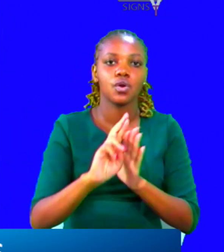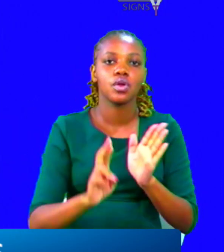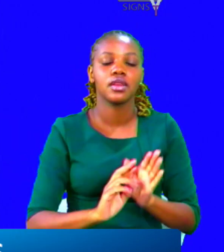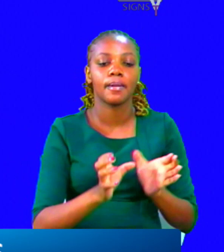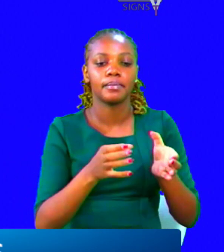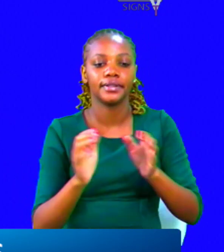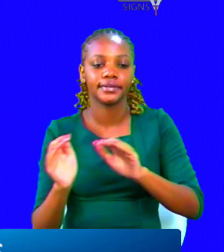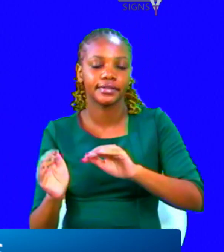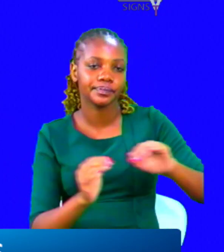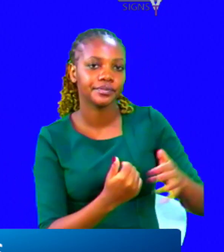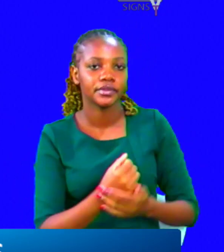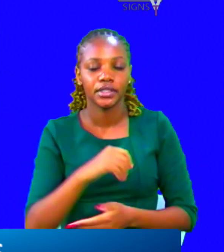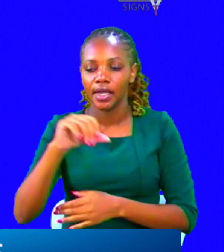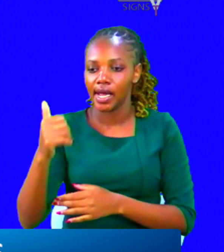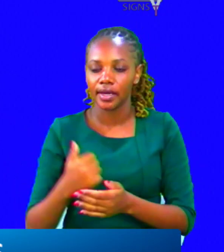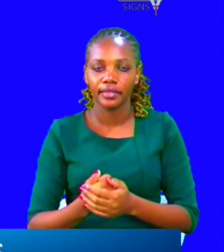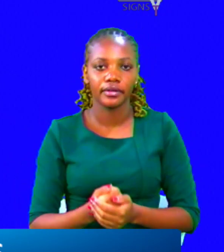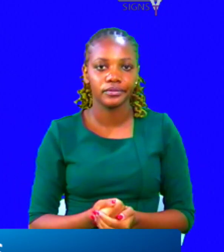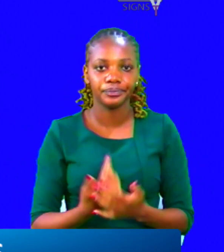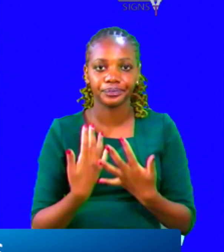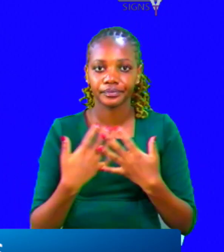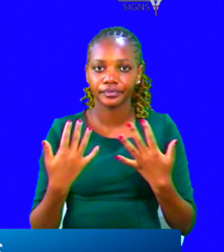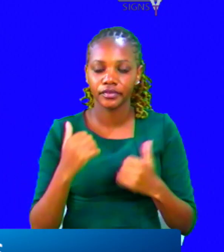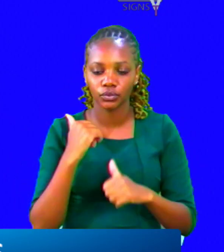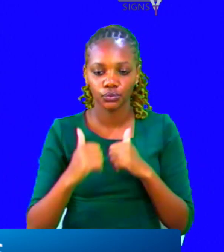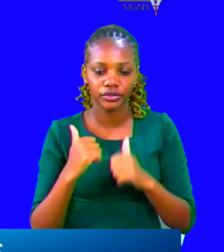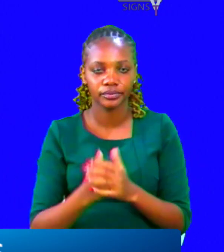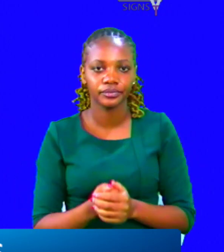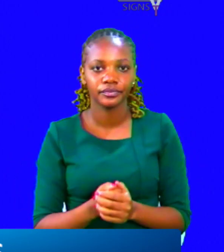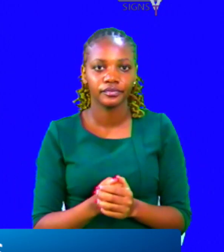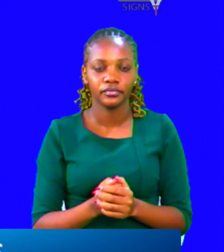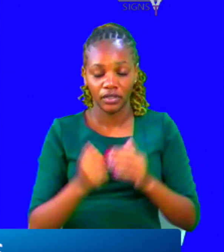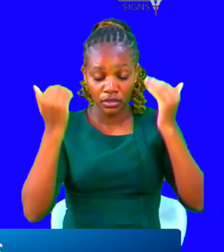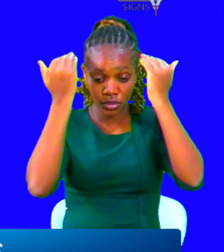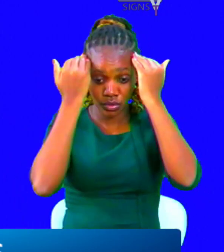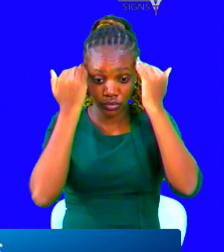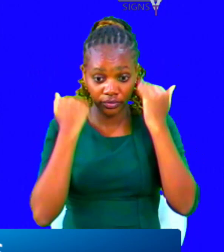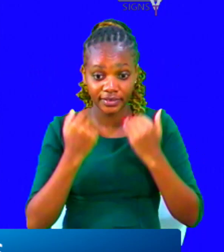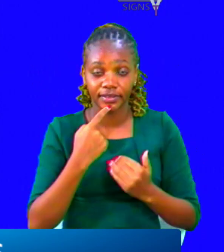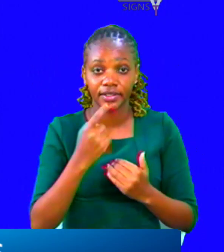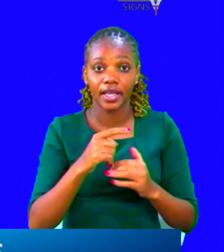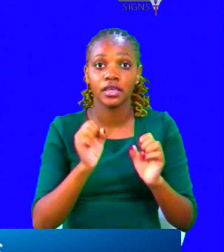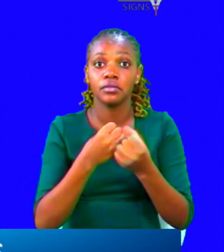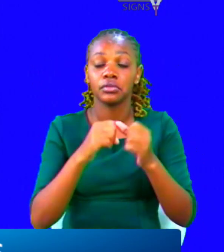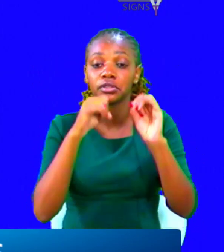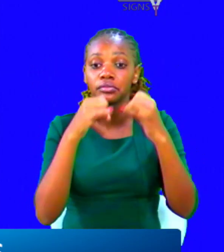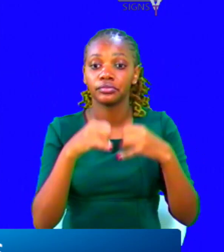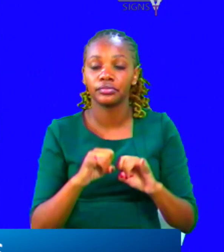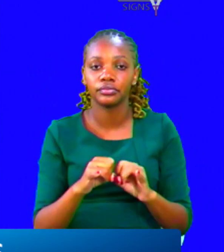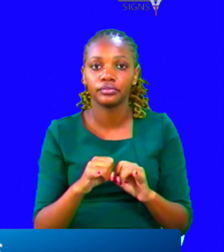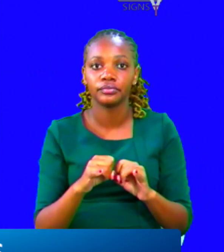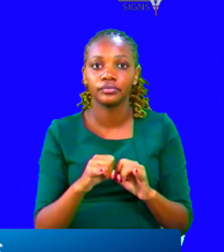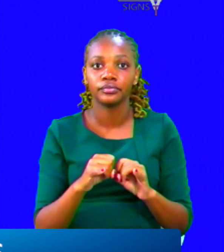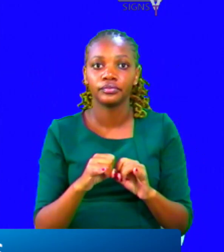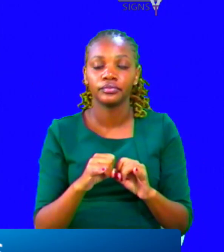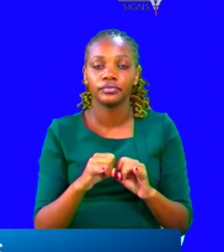and the ruling party. Now, another blow to Kenyans as a court declines to suspend implementation